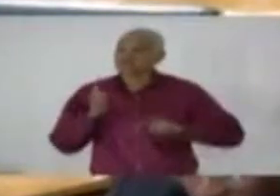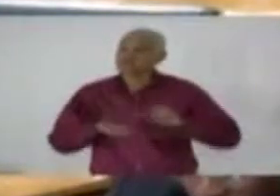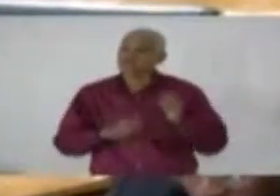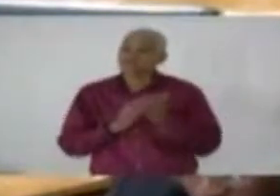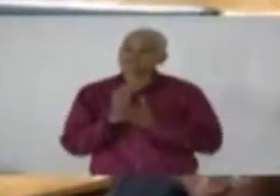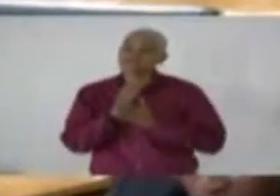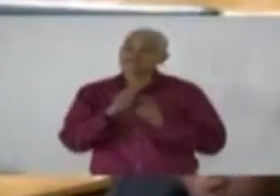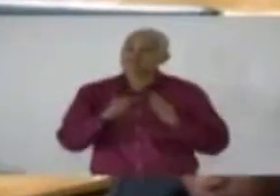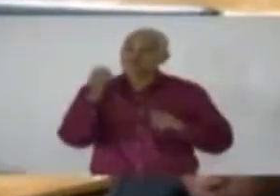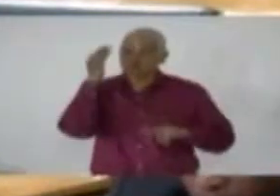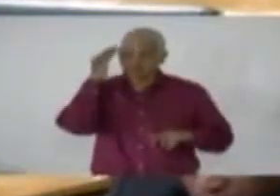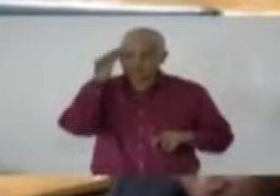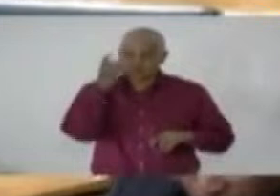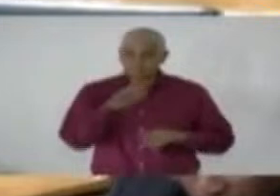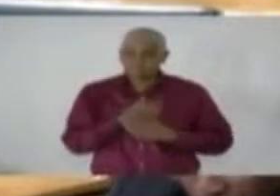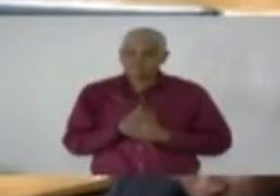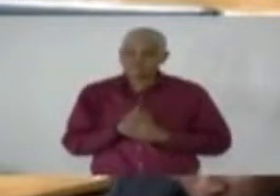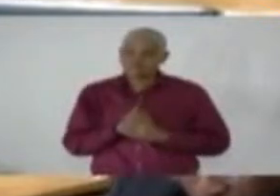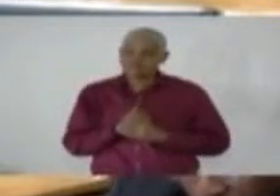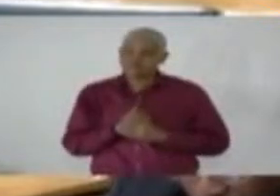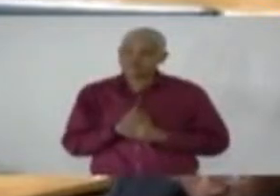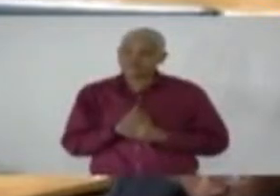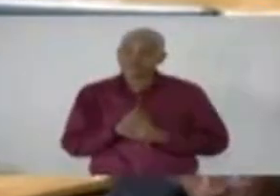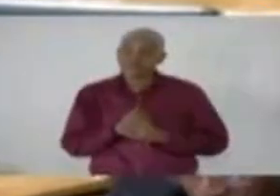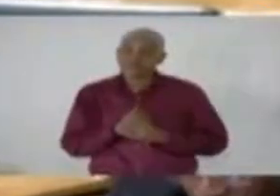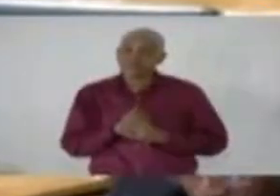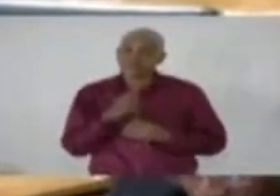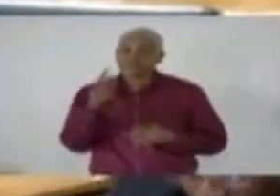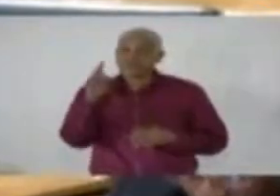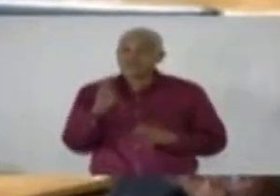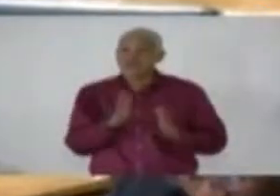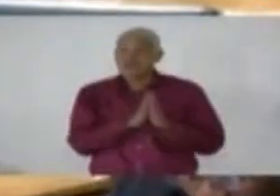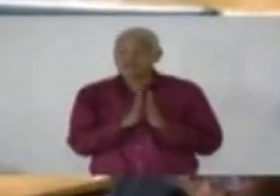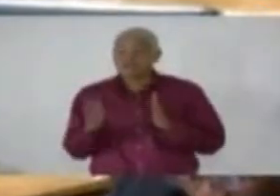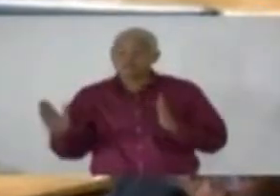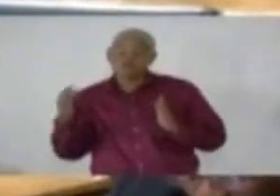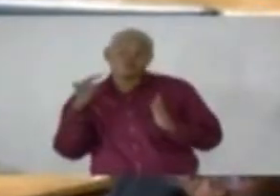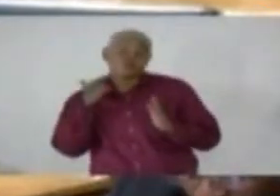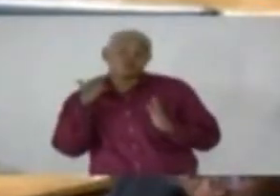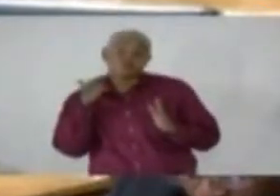President? In the half year to June,